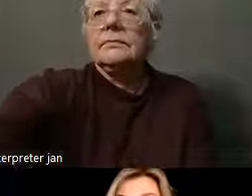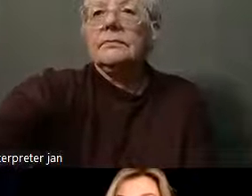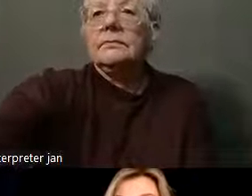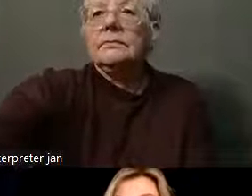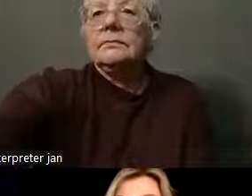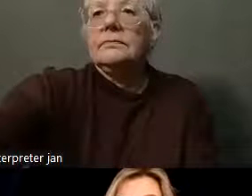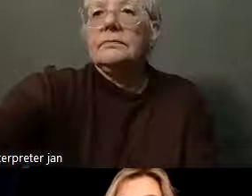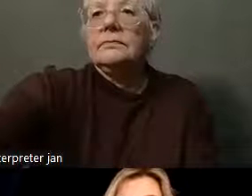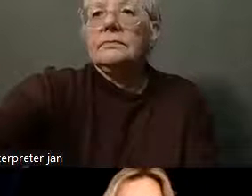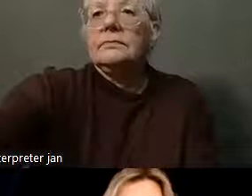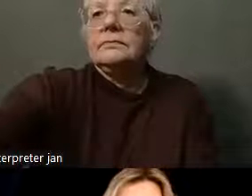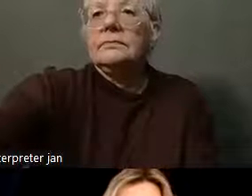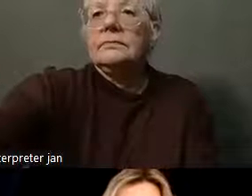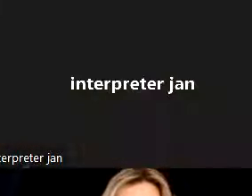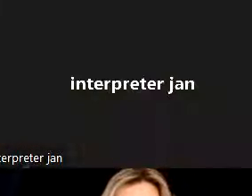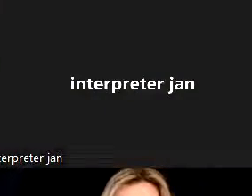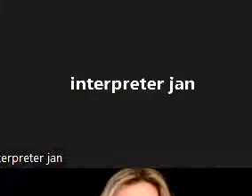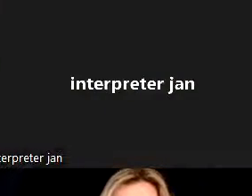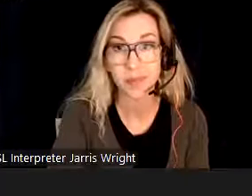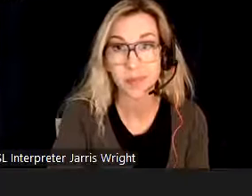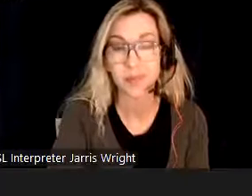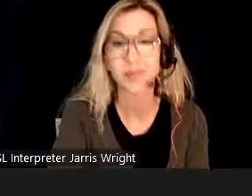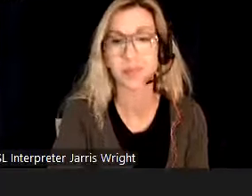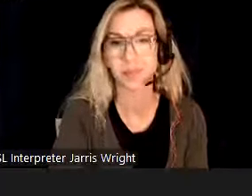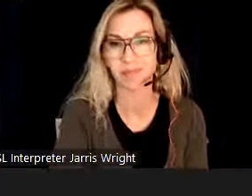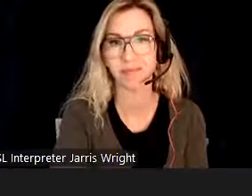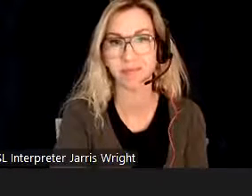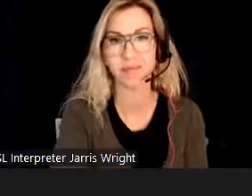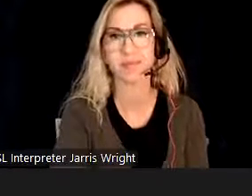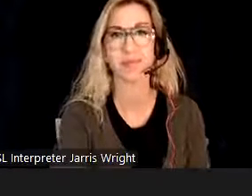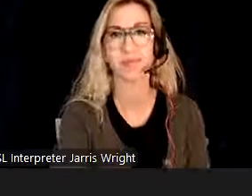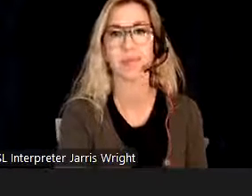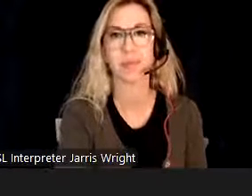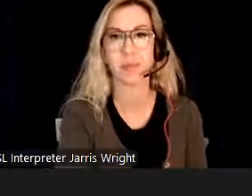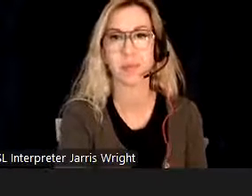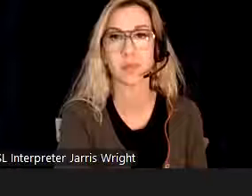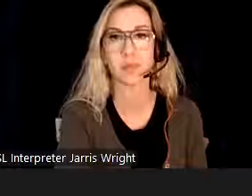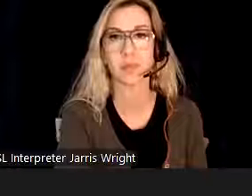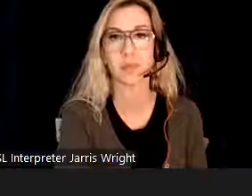Martha says this is also client directed, but